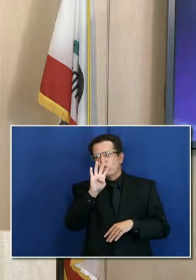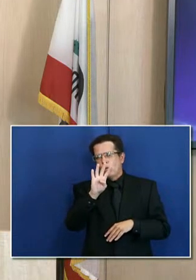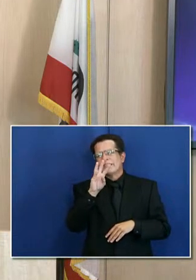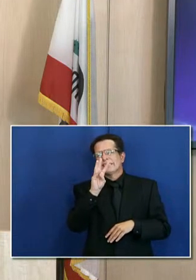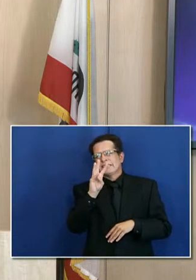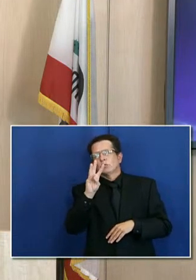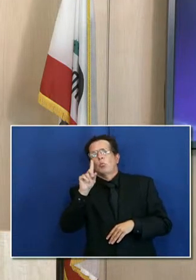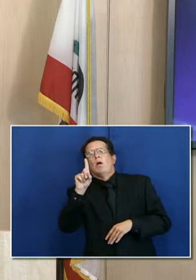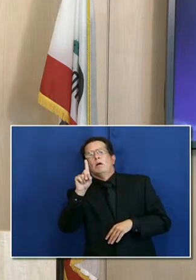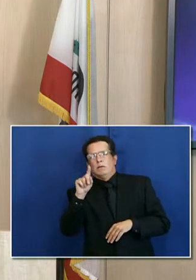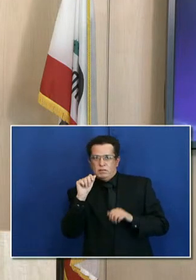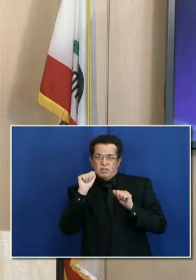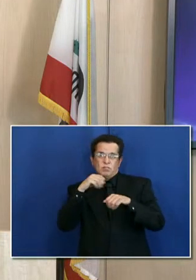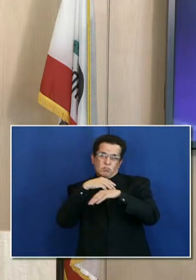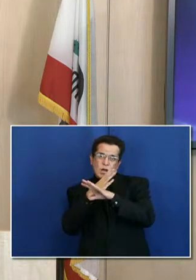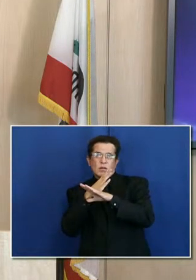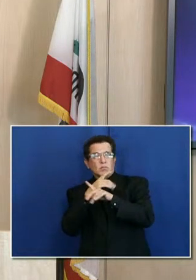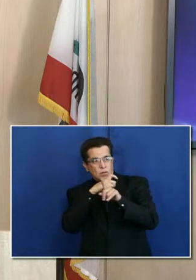800-339-4661.